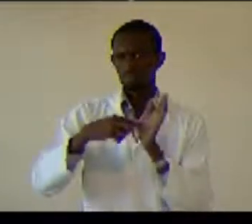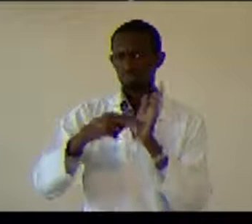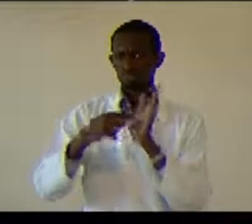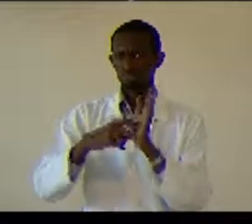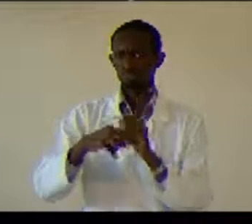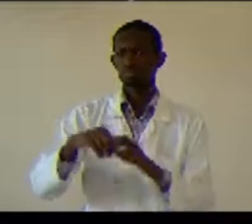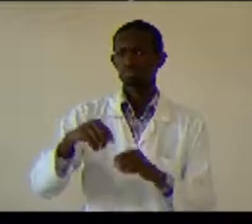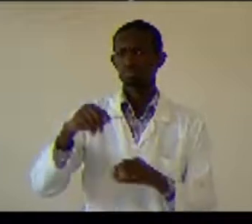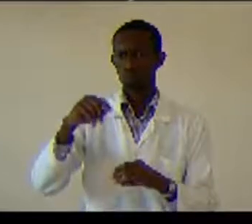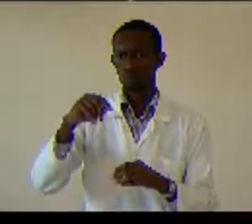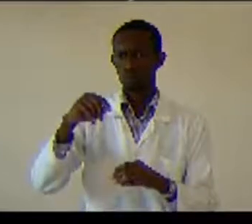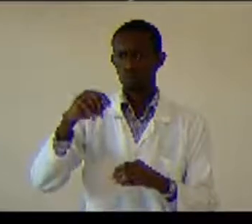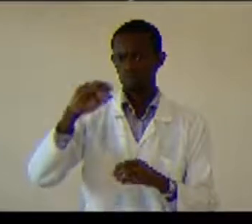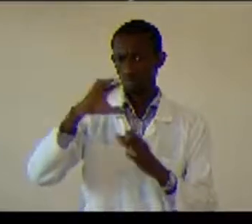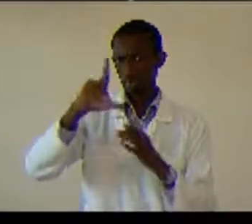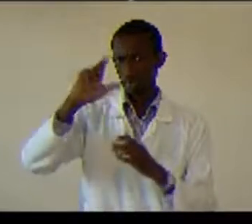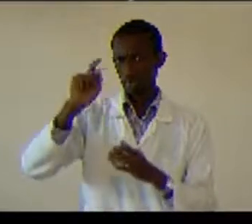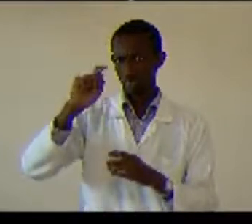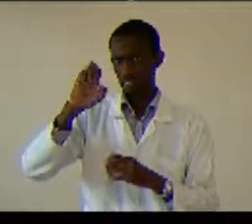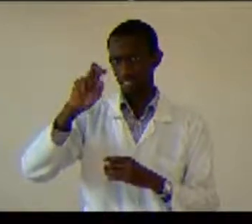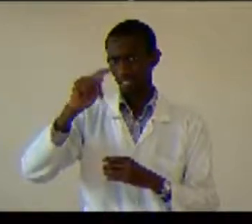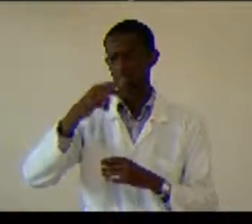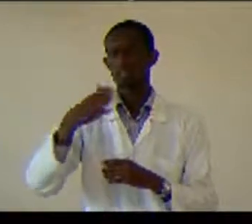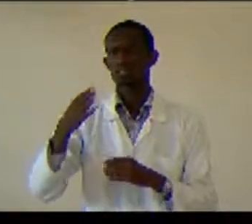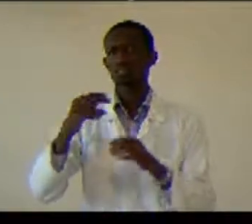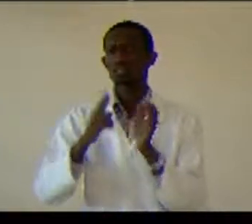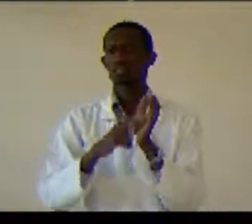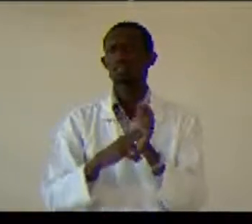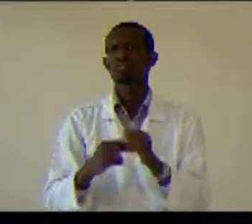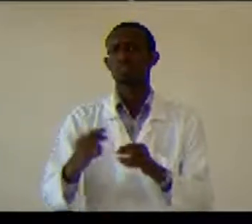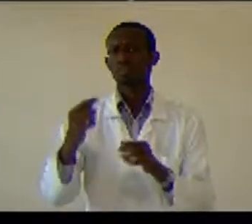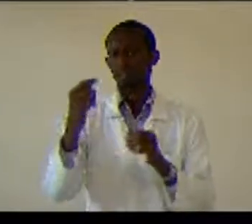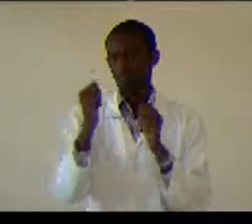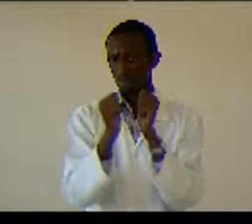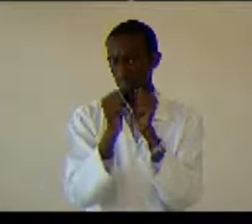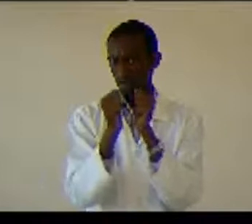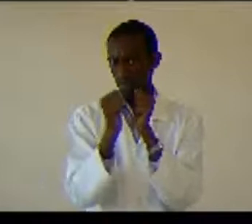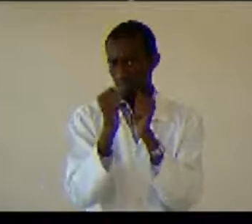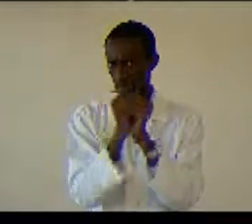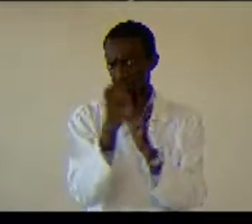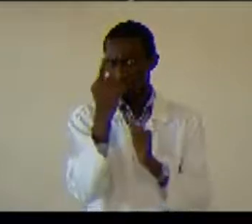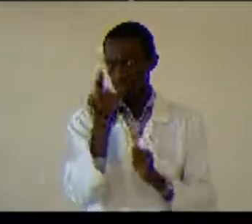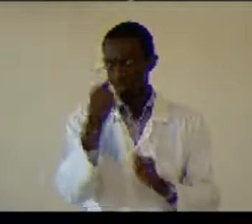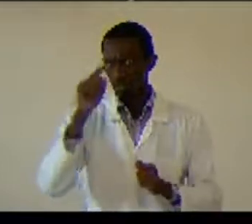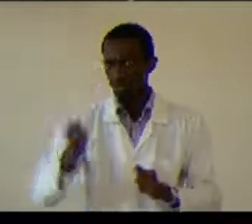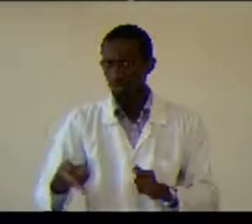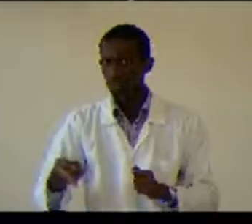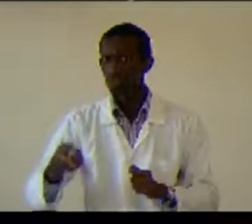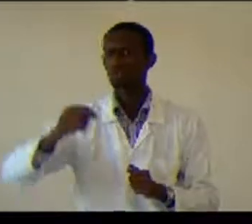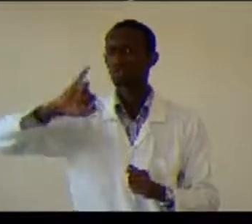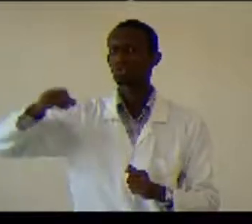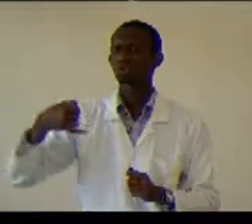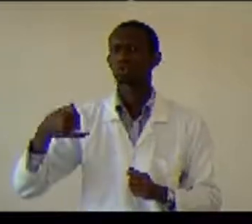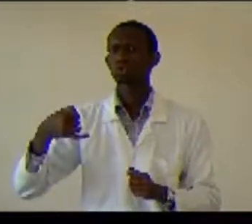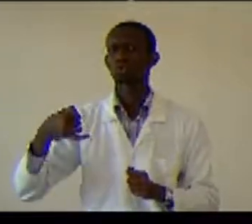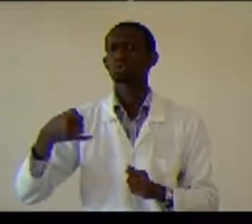is 11,000. 11,000 joules per what? Per kilogram. Okay?